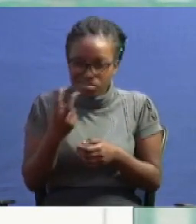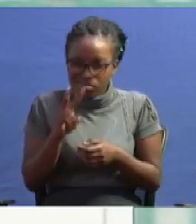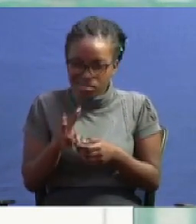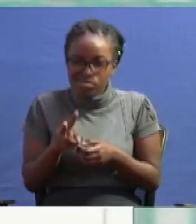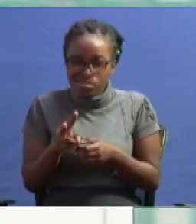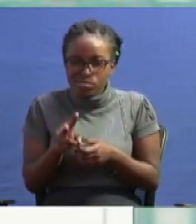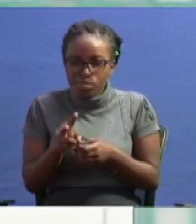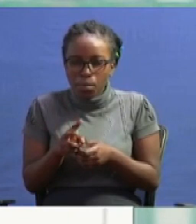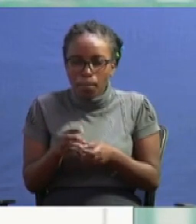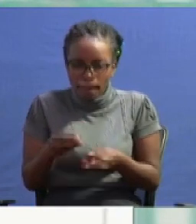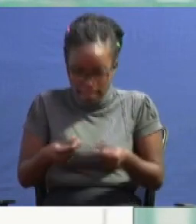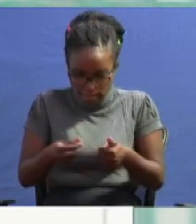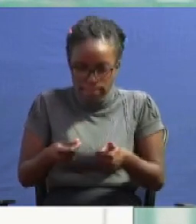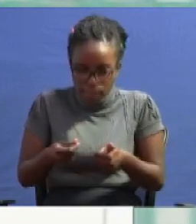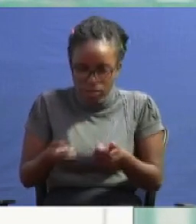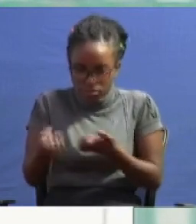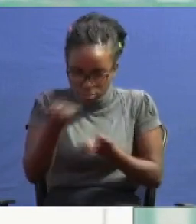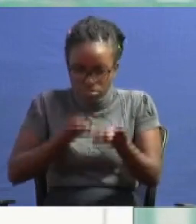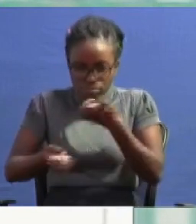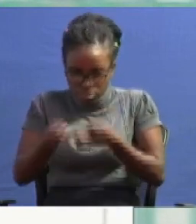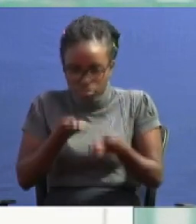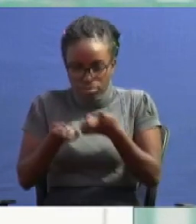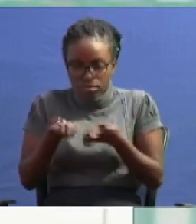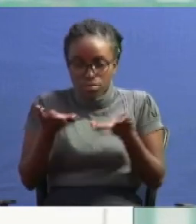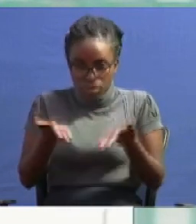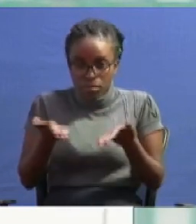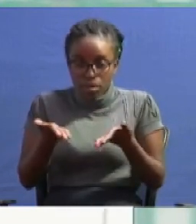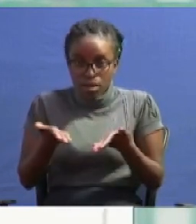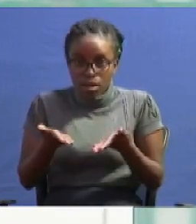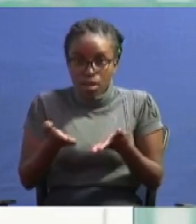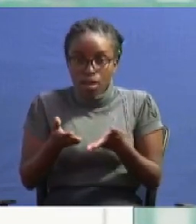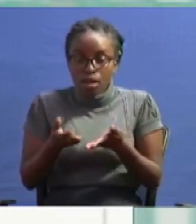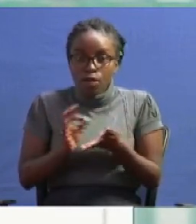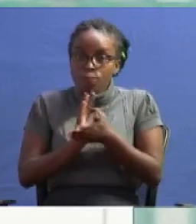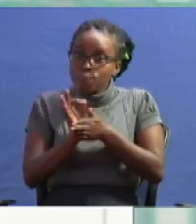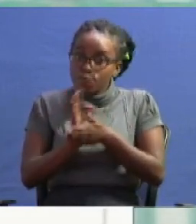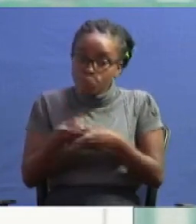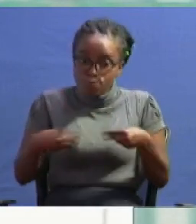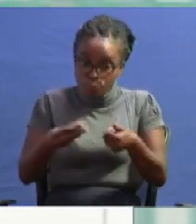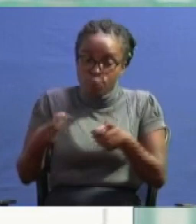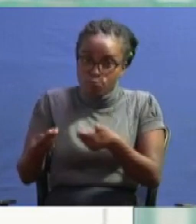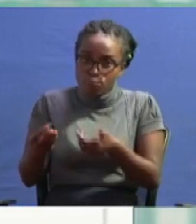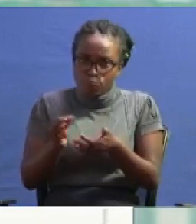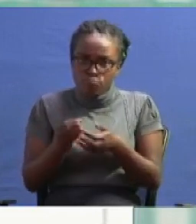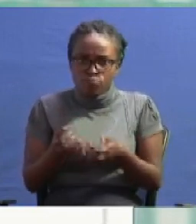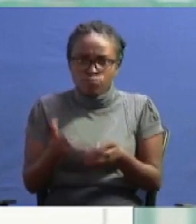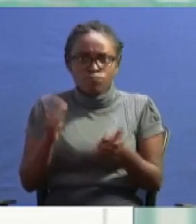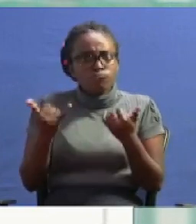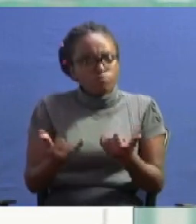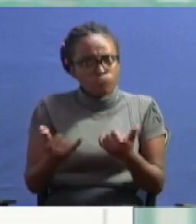fund is needed, and that is why we have it. So why would we have the equalization fund and still disenfranchise some